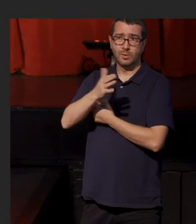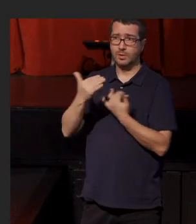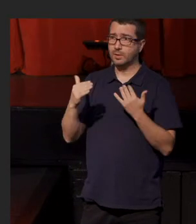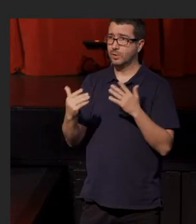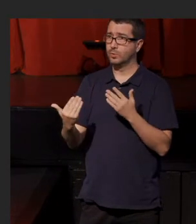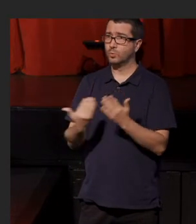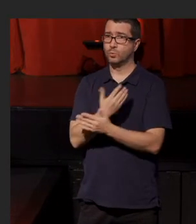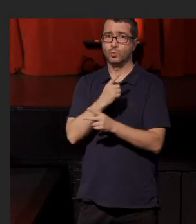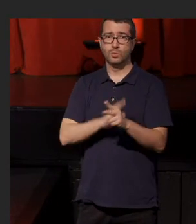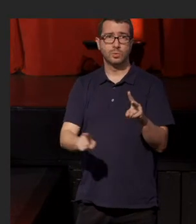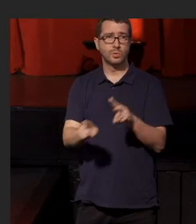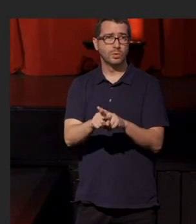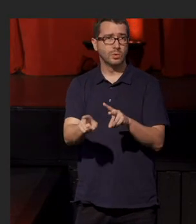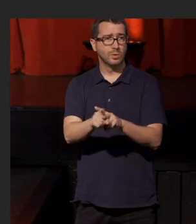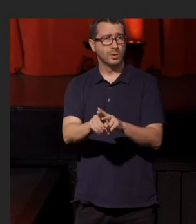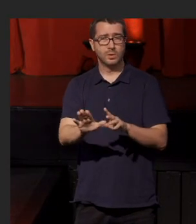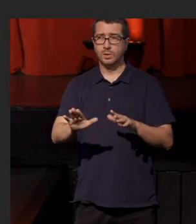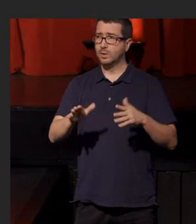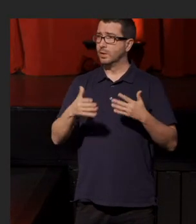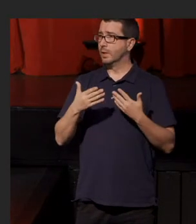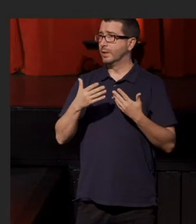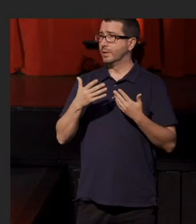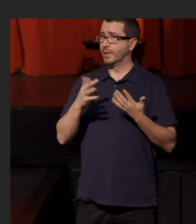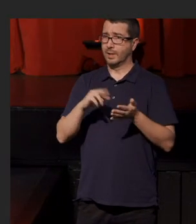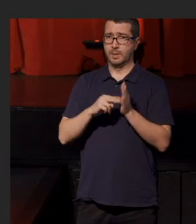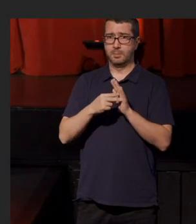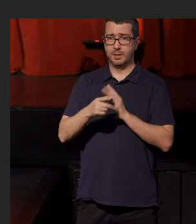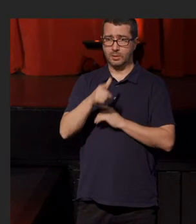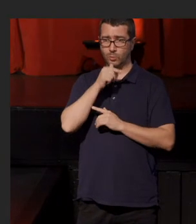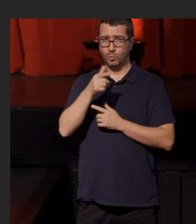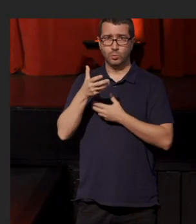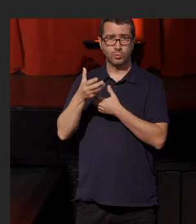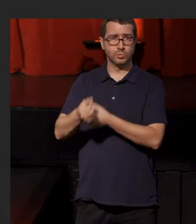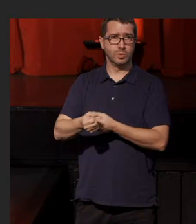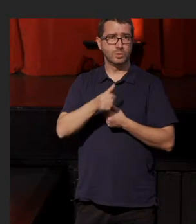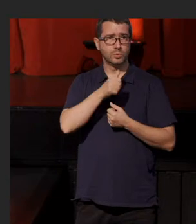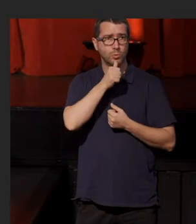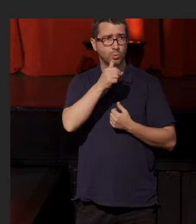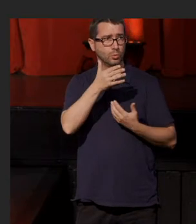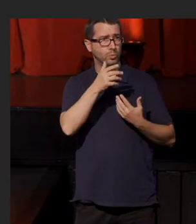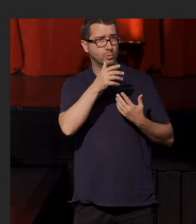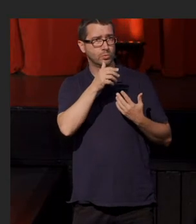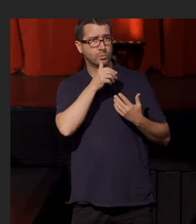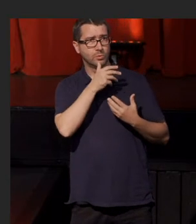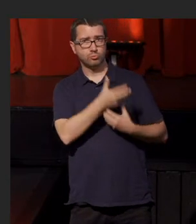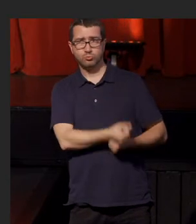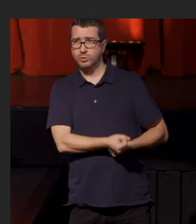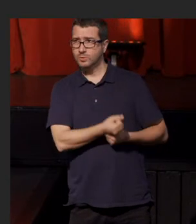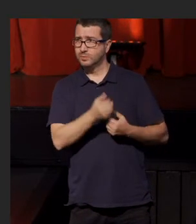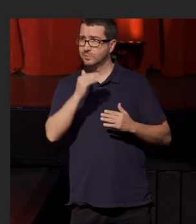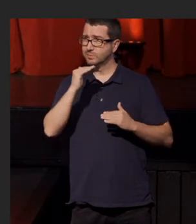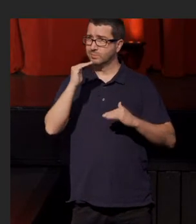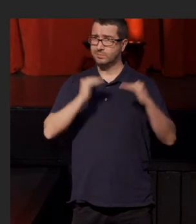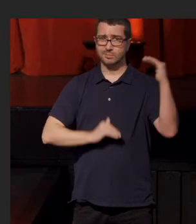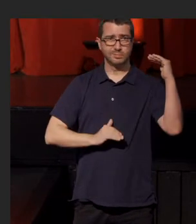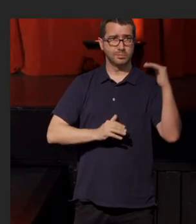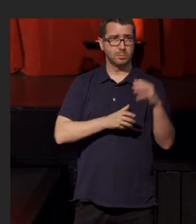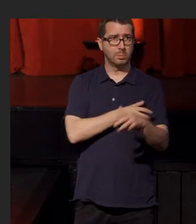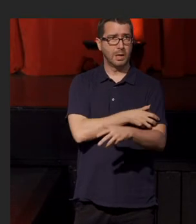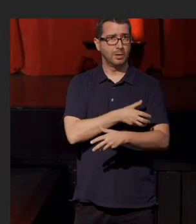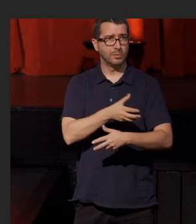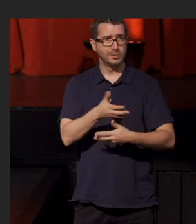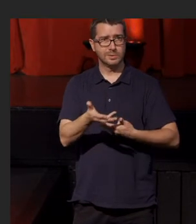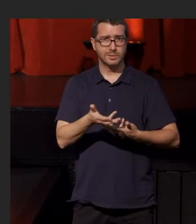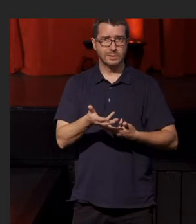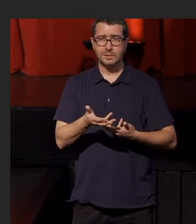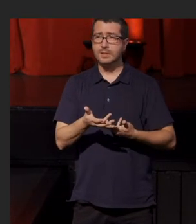that switches up who's part of the game and what the balance of power is. So the one